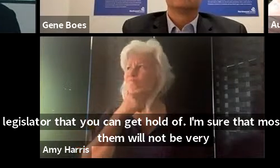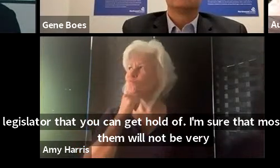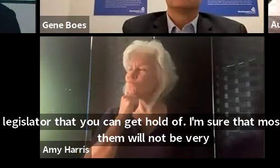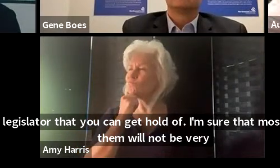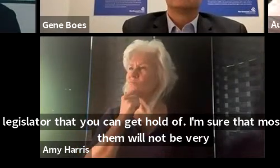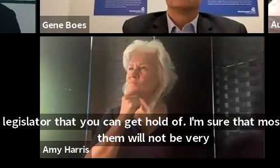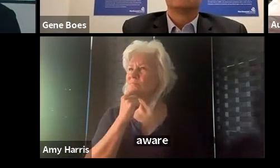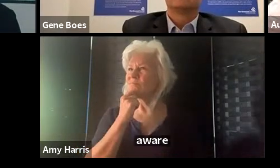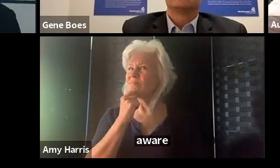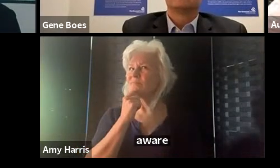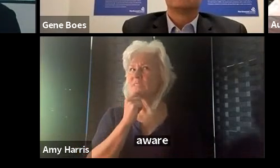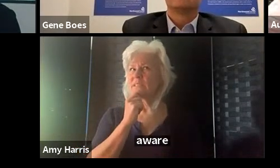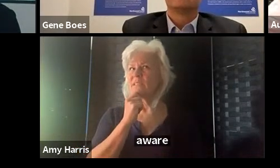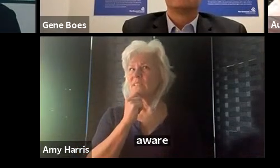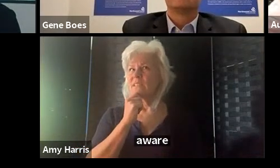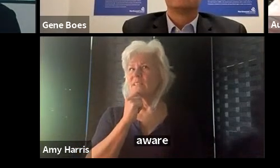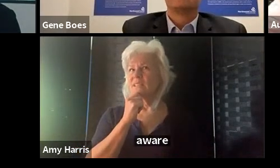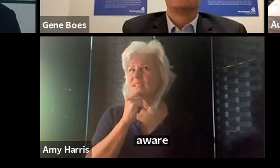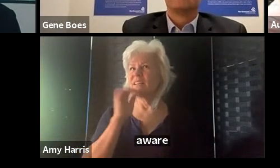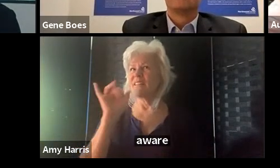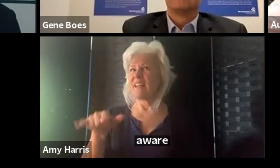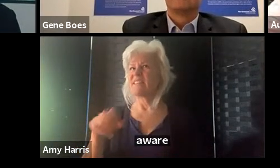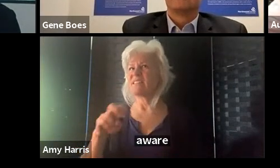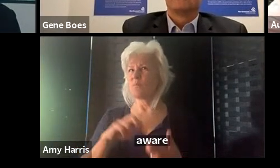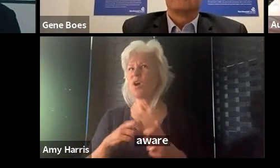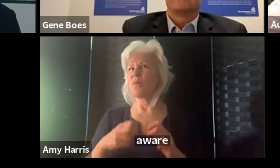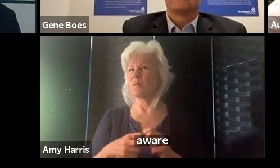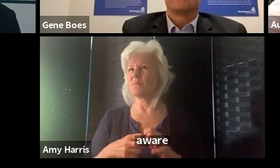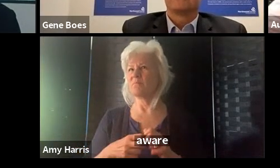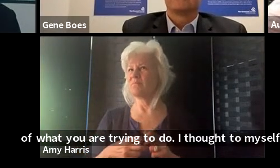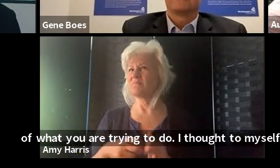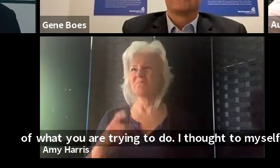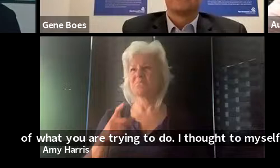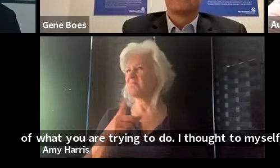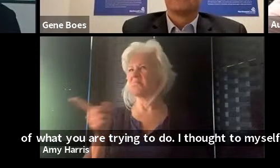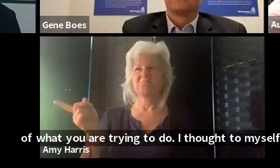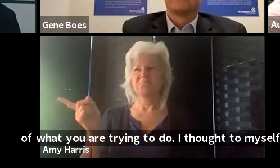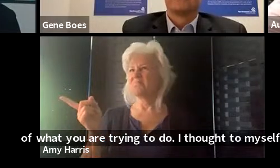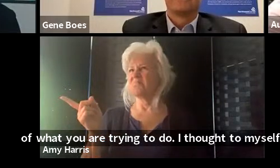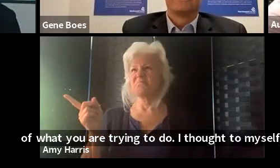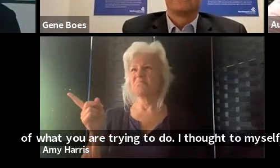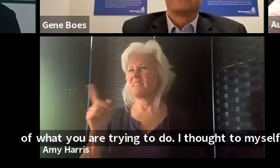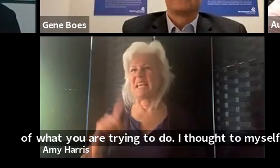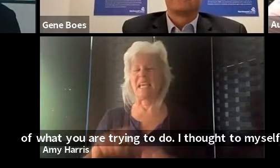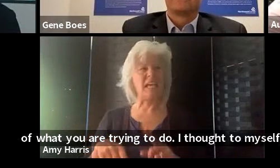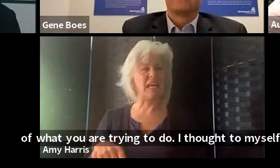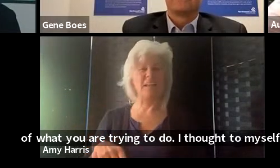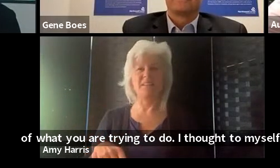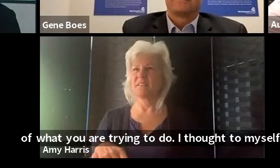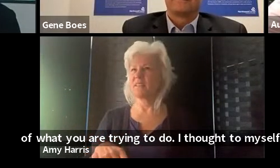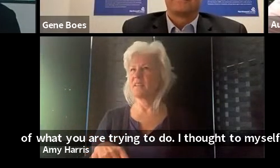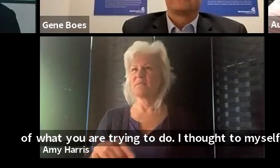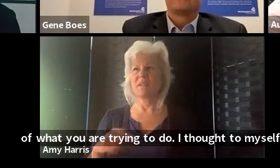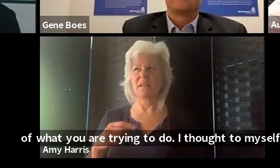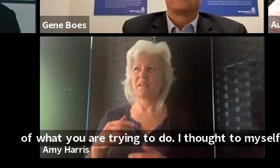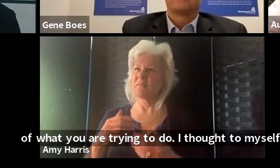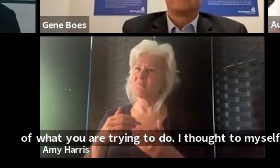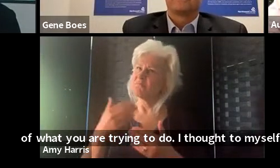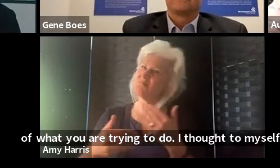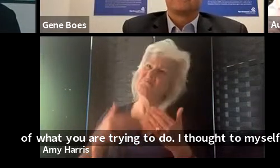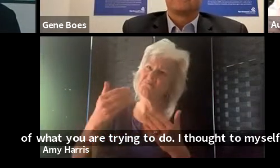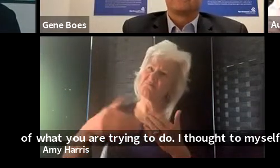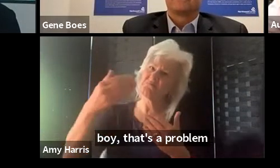boy, that's a problem. They'll never get it done this session. It'll take several sessions for this to